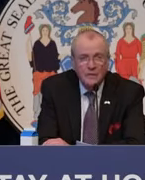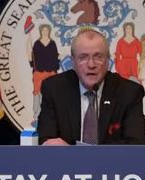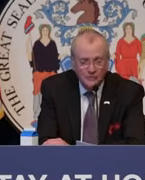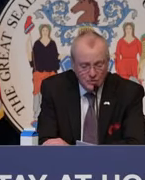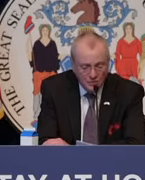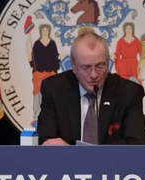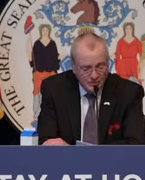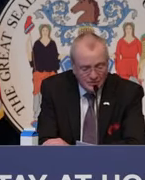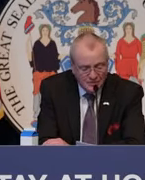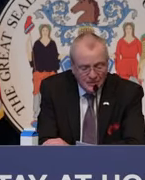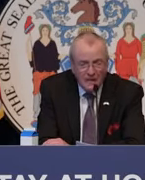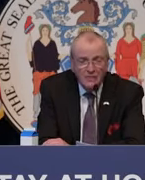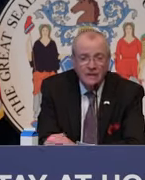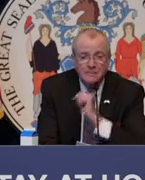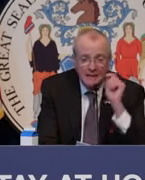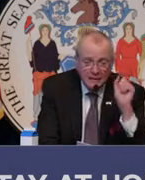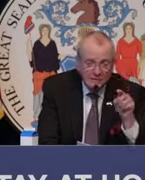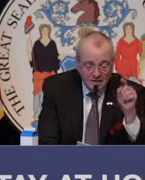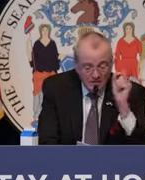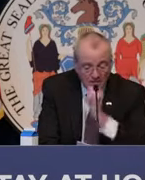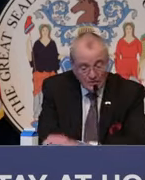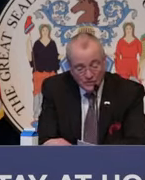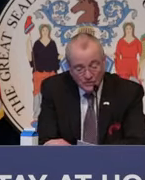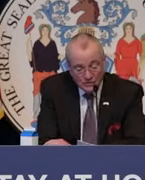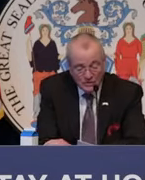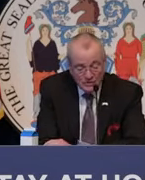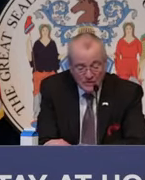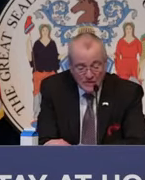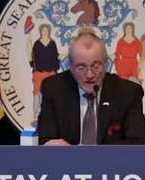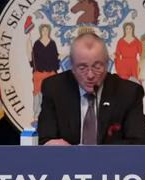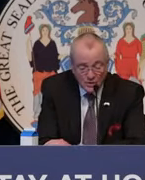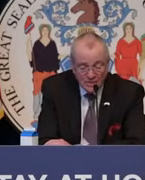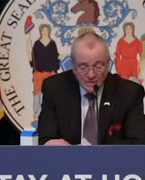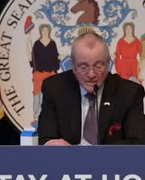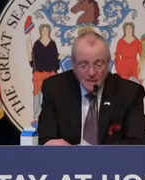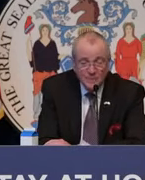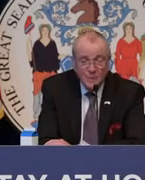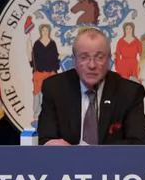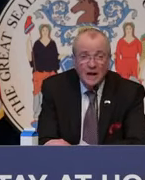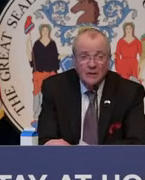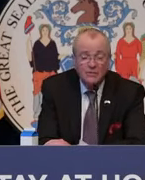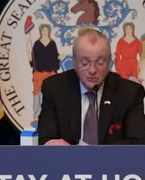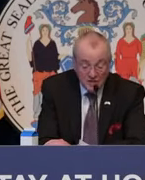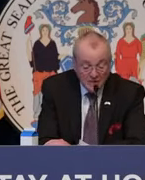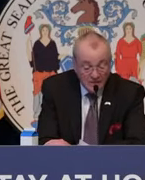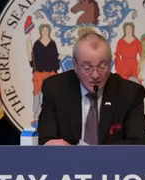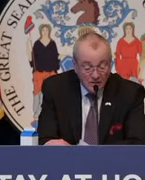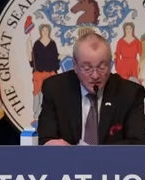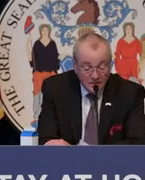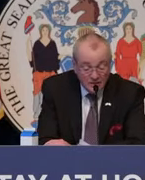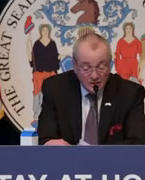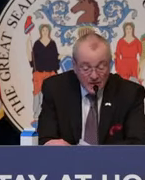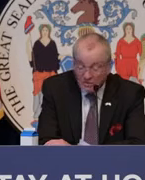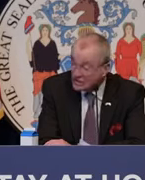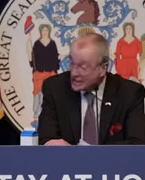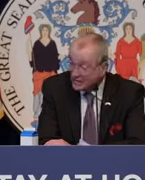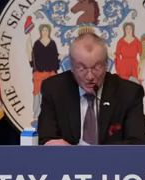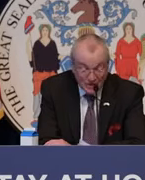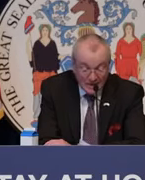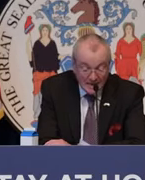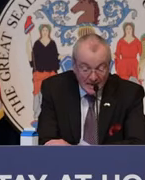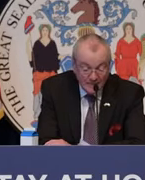to 1,255, and ventilator use continues its downward trend with 970 currently in use, and